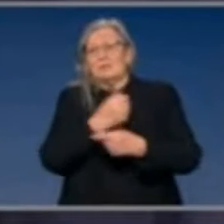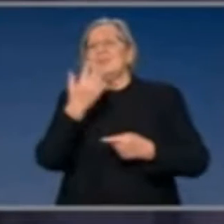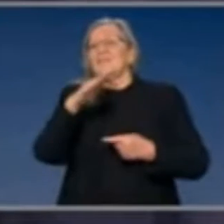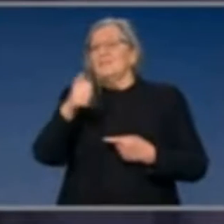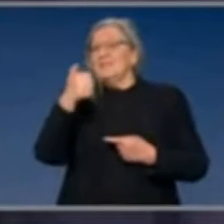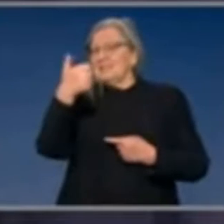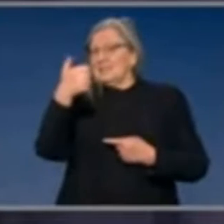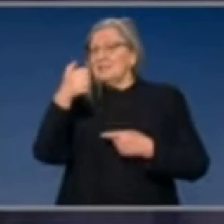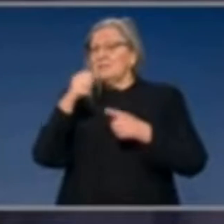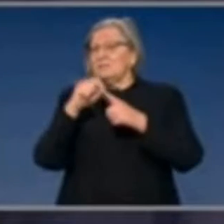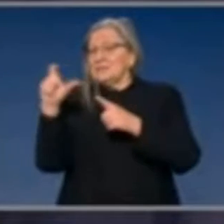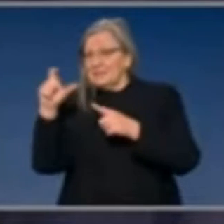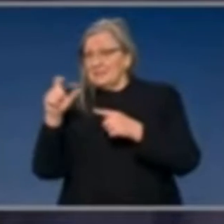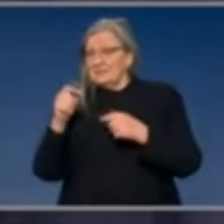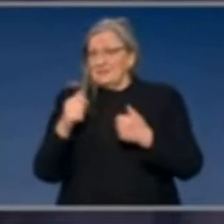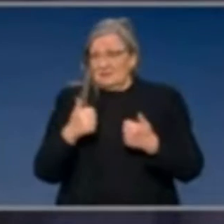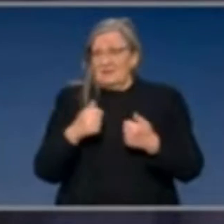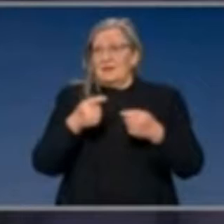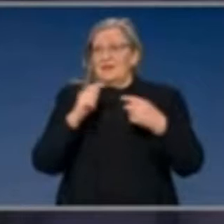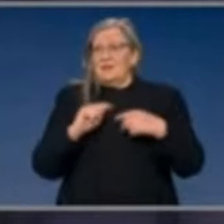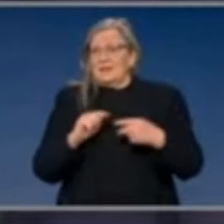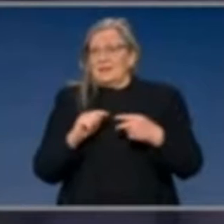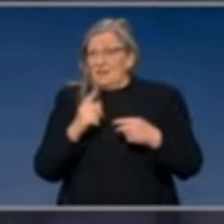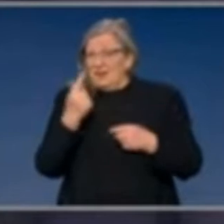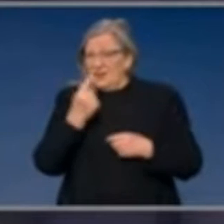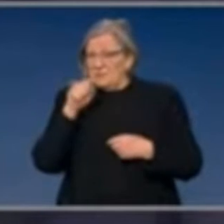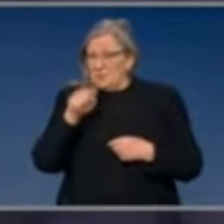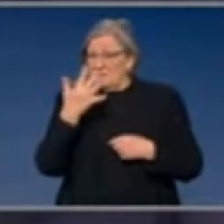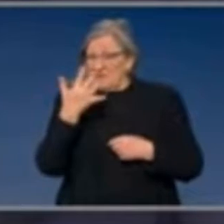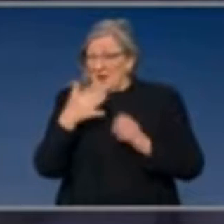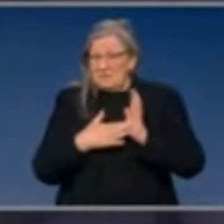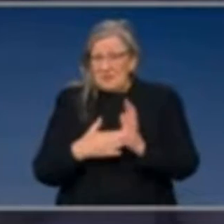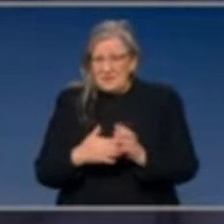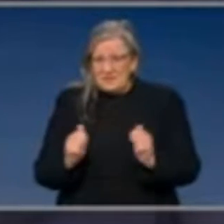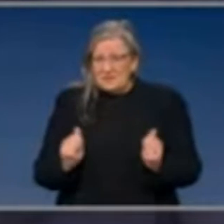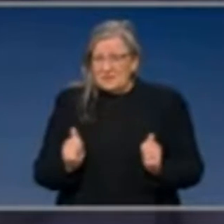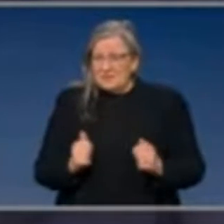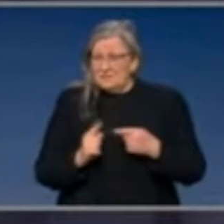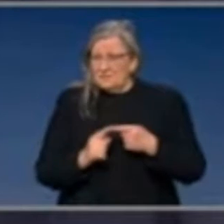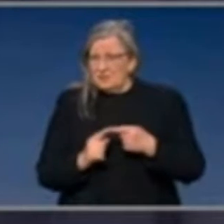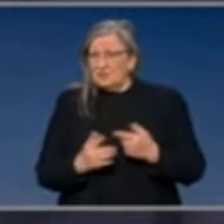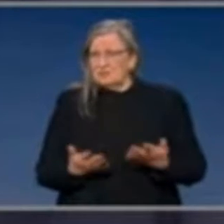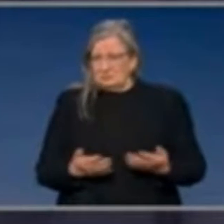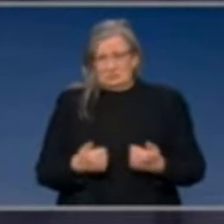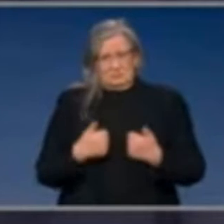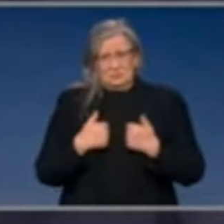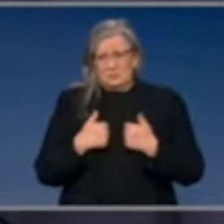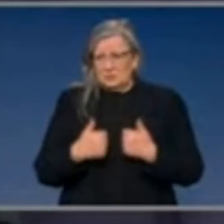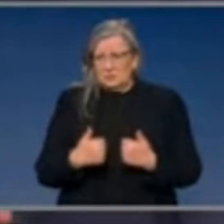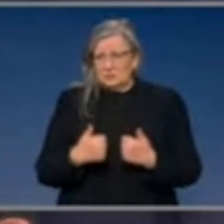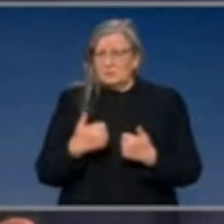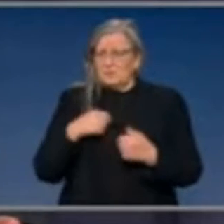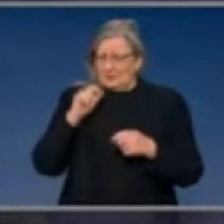11.55 million. There's a very important point here which I think we're now in a position to reflect upon. In order to